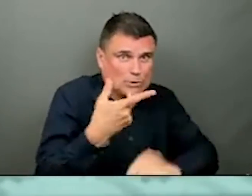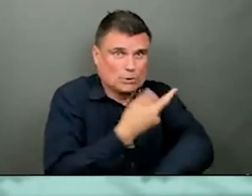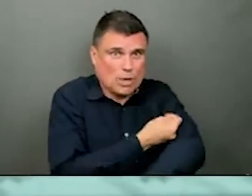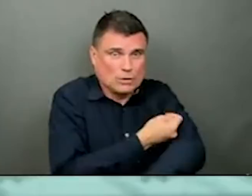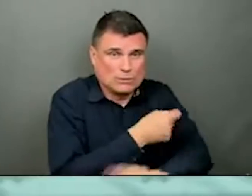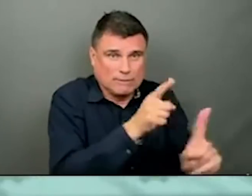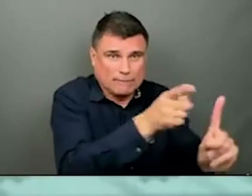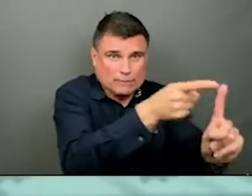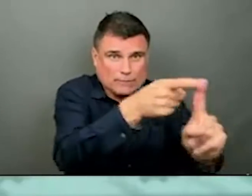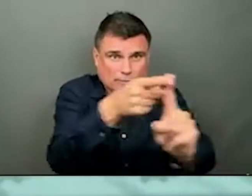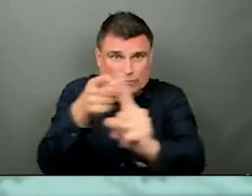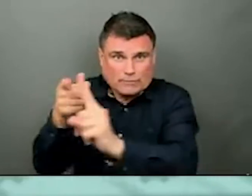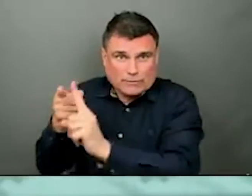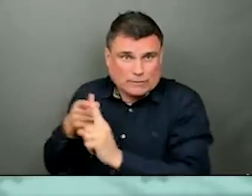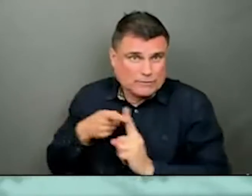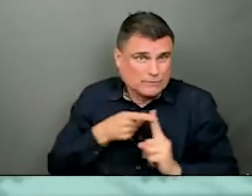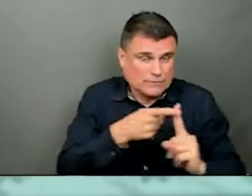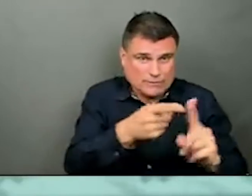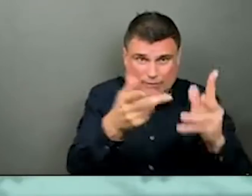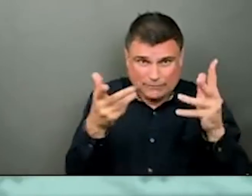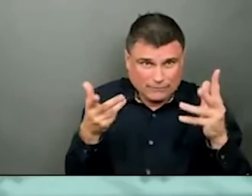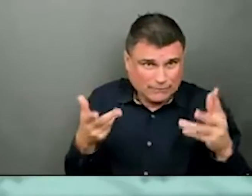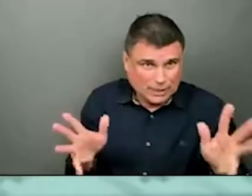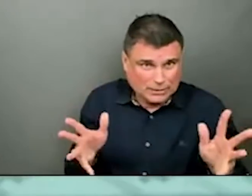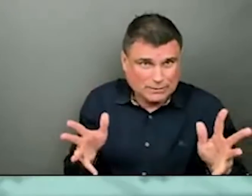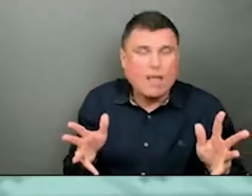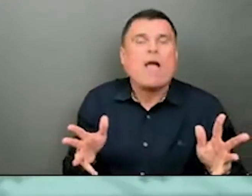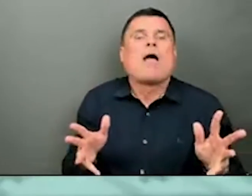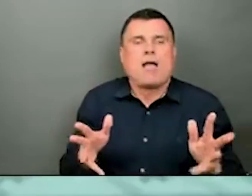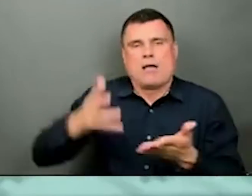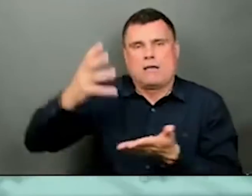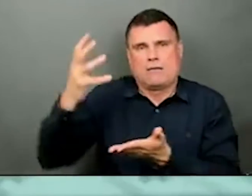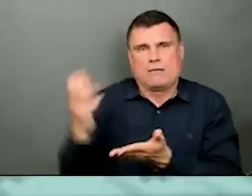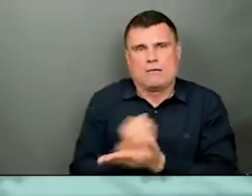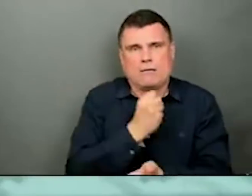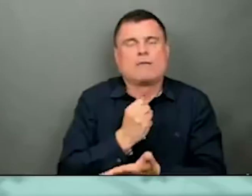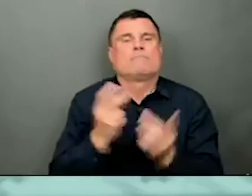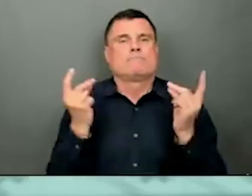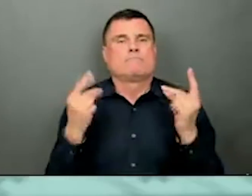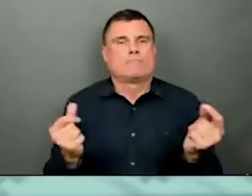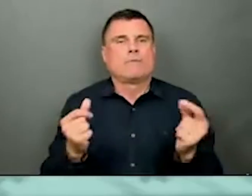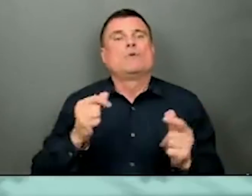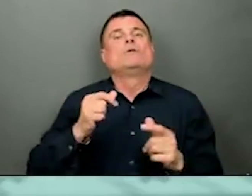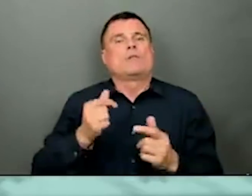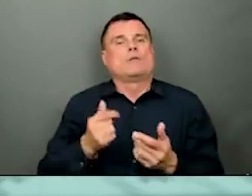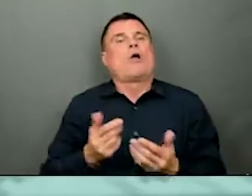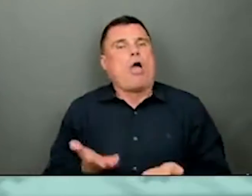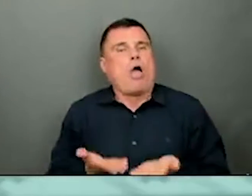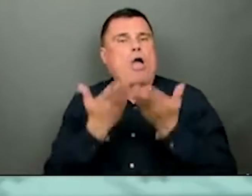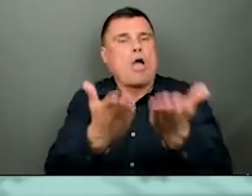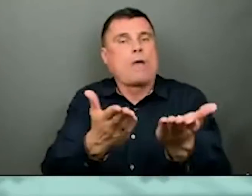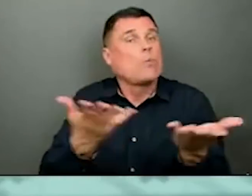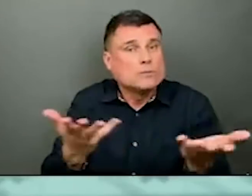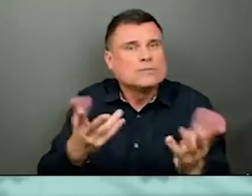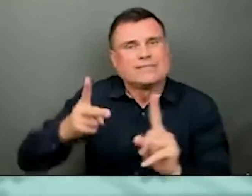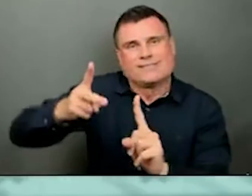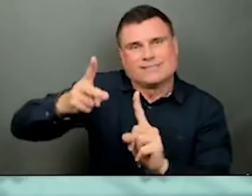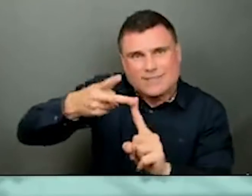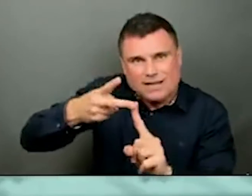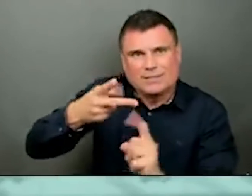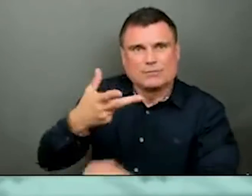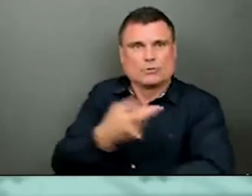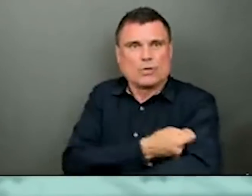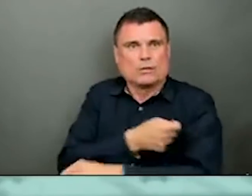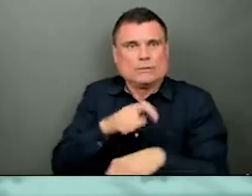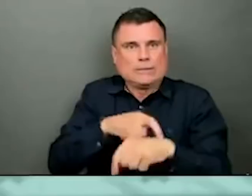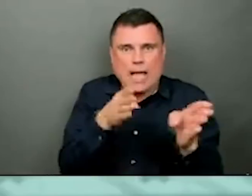people who were immunized early on, they're now getting their second dose, and as we go into May, that increases in numbers